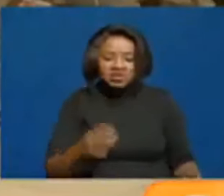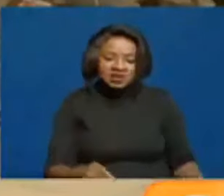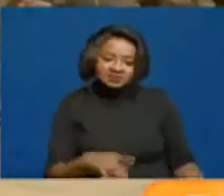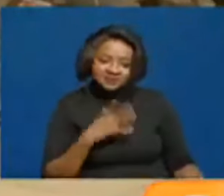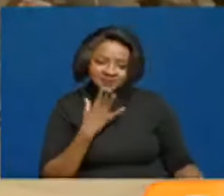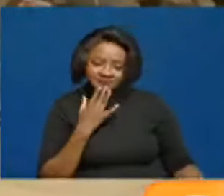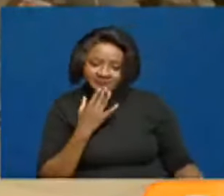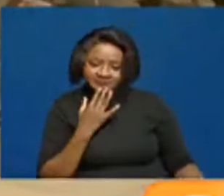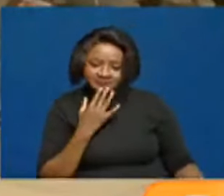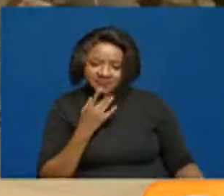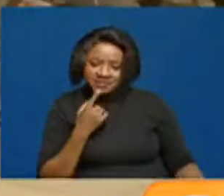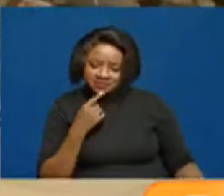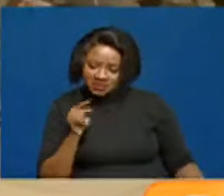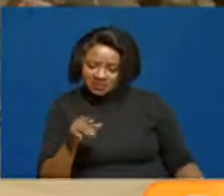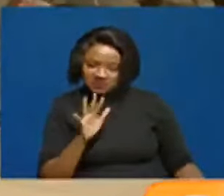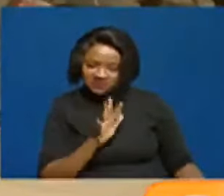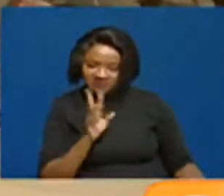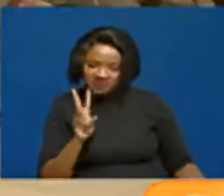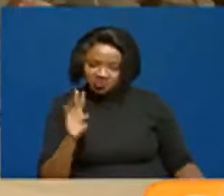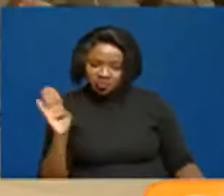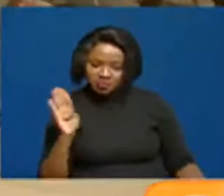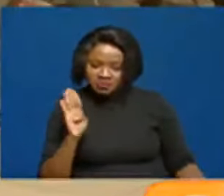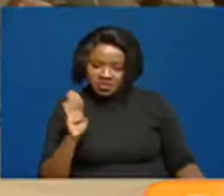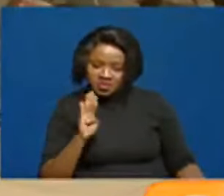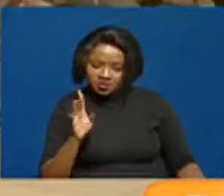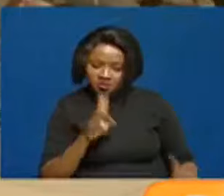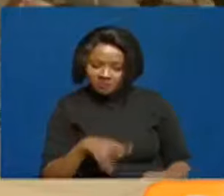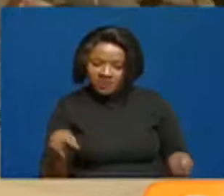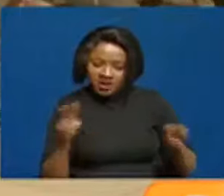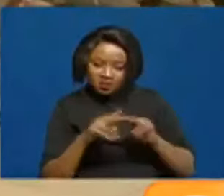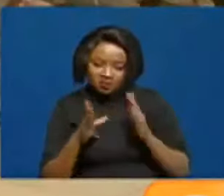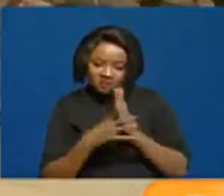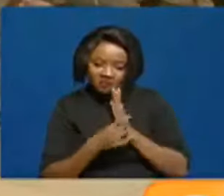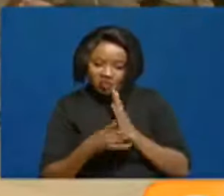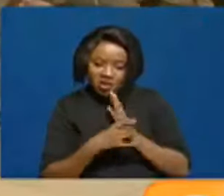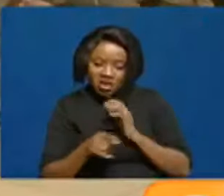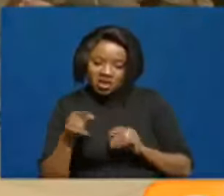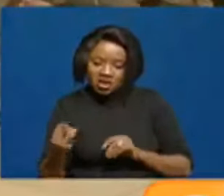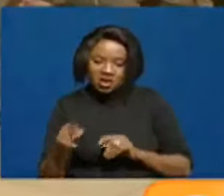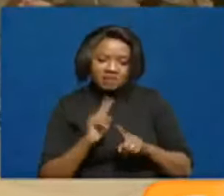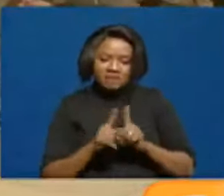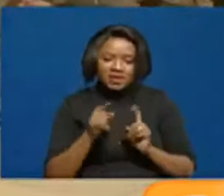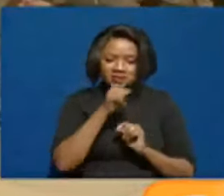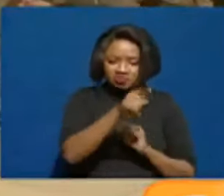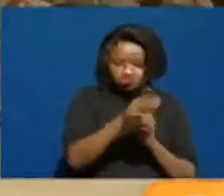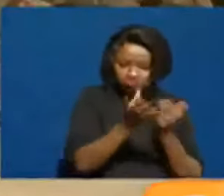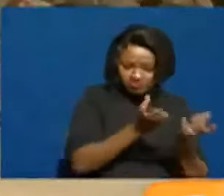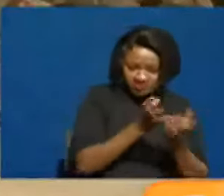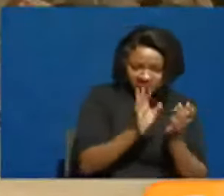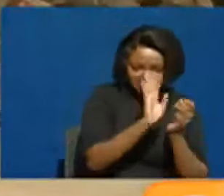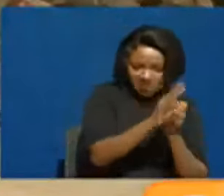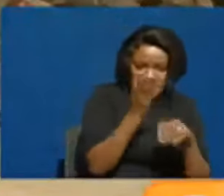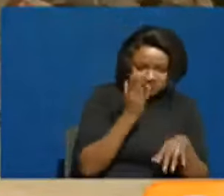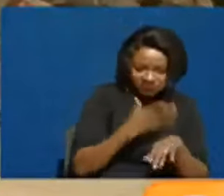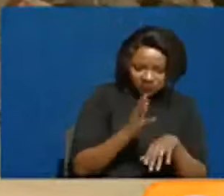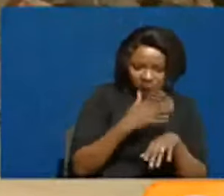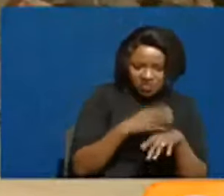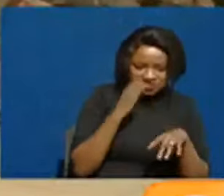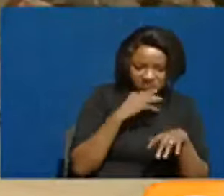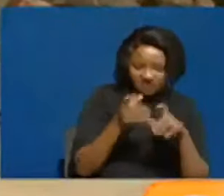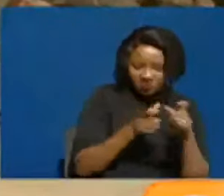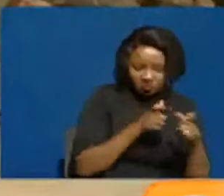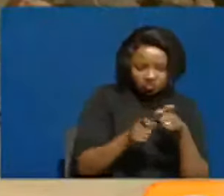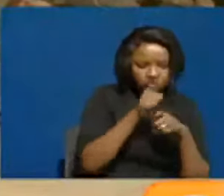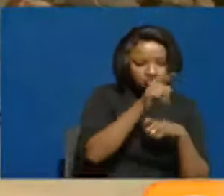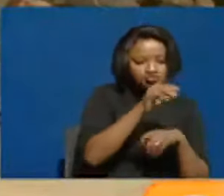this is a $52 billion US dollar industry. How do they make the money? You are a waste entrepreneur yourself. What challenges have you faced and how